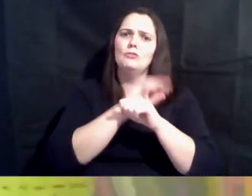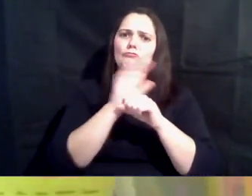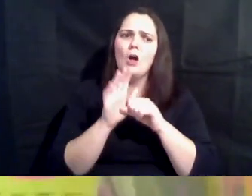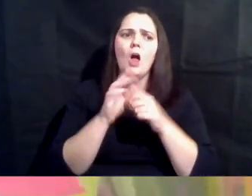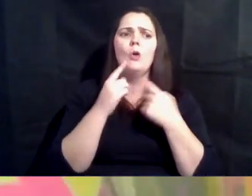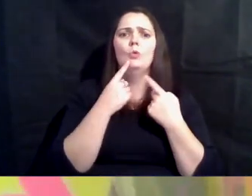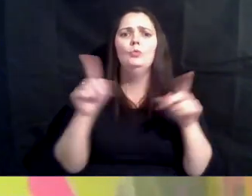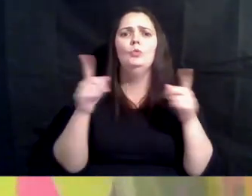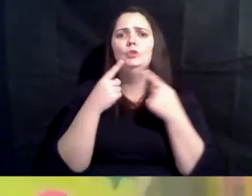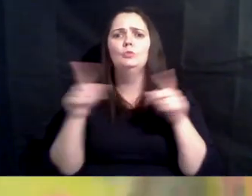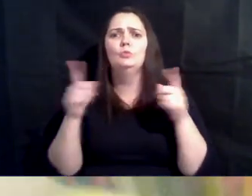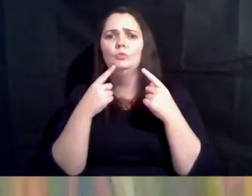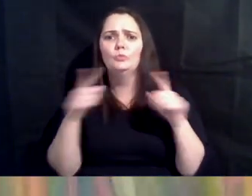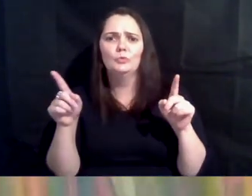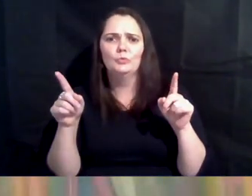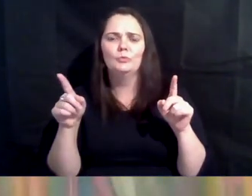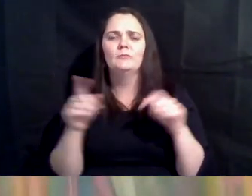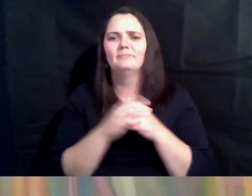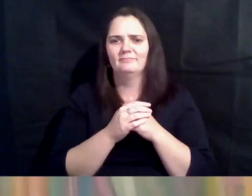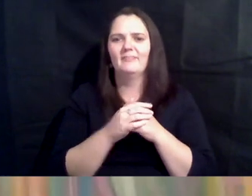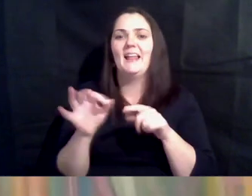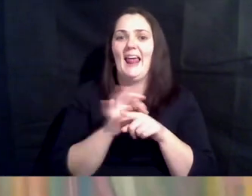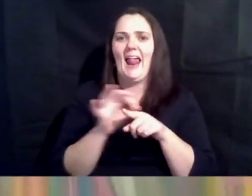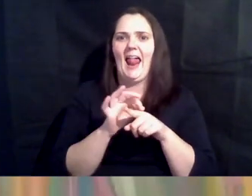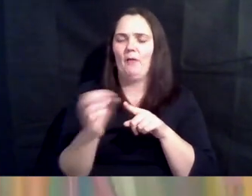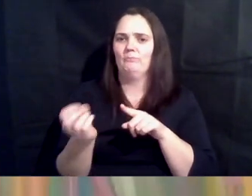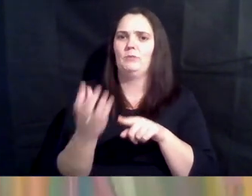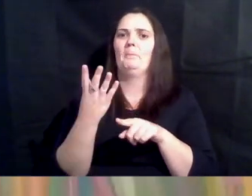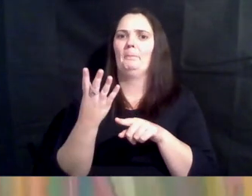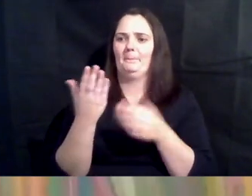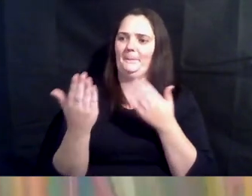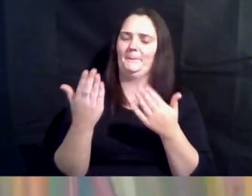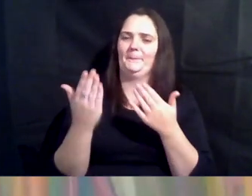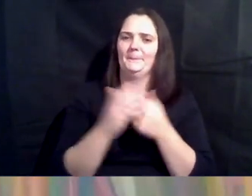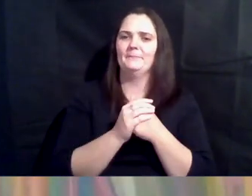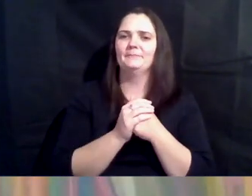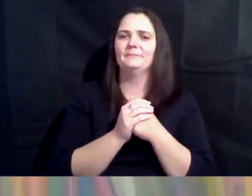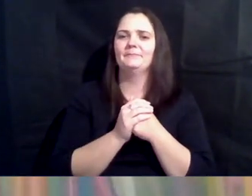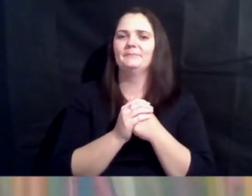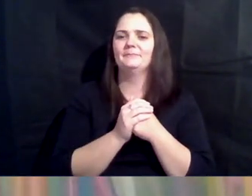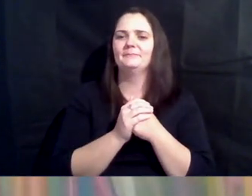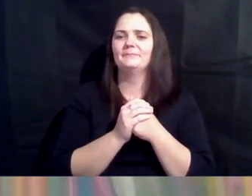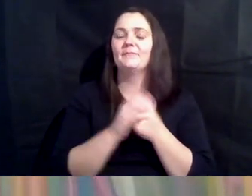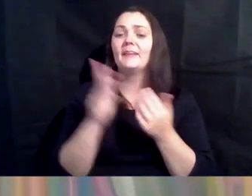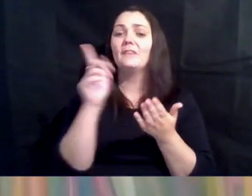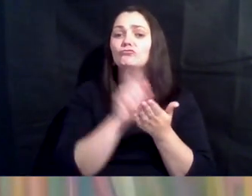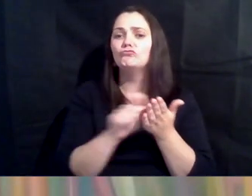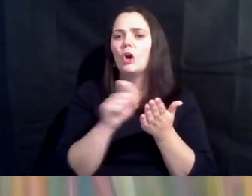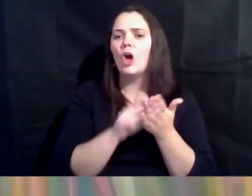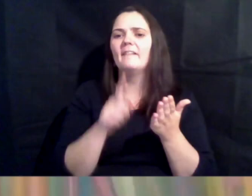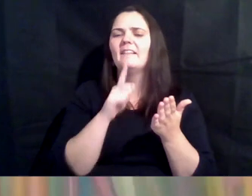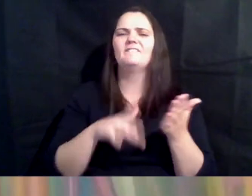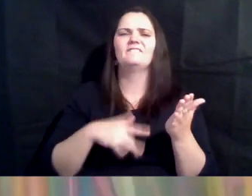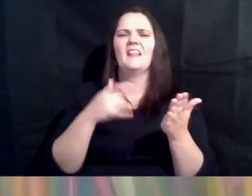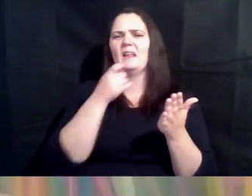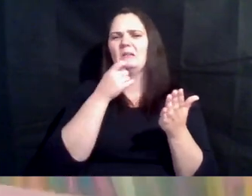and quite a contrasting image here too. Oh, I've got a little goodie inside. I've got just some writing that says